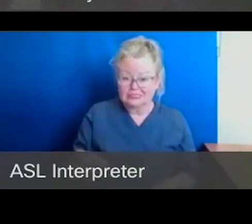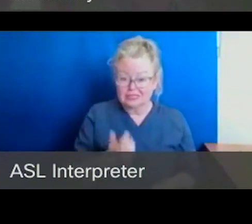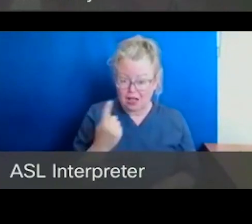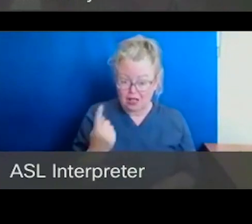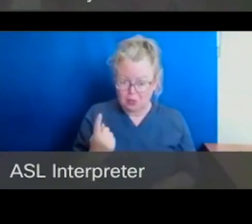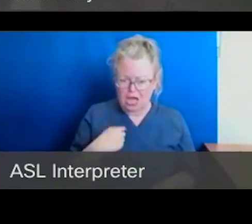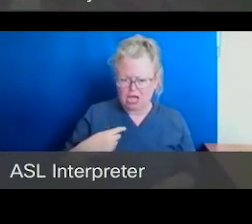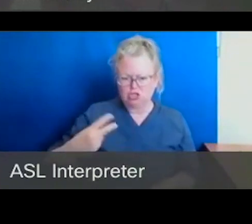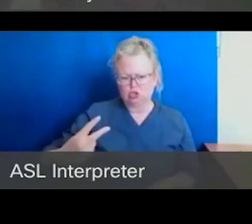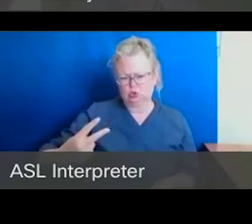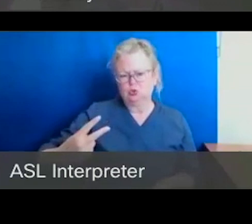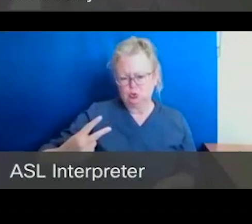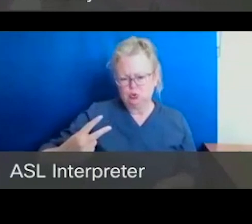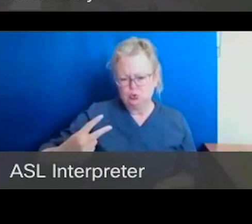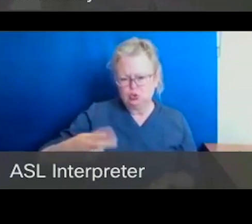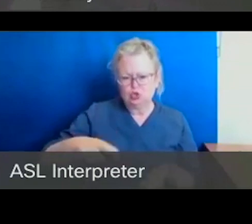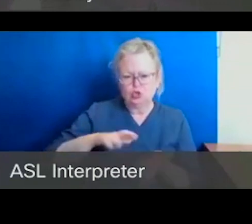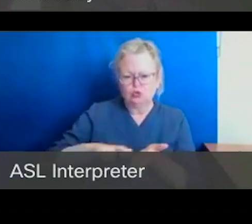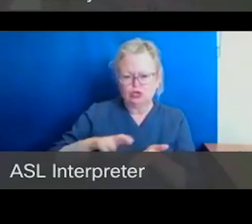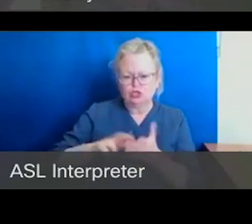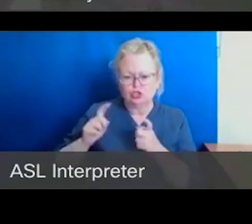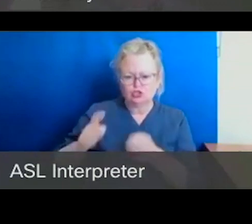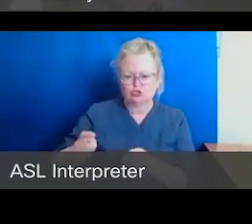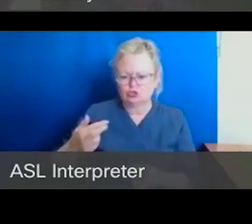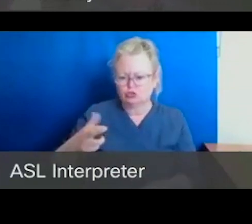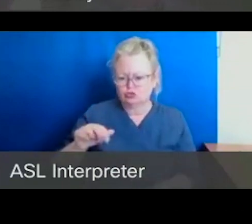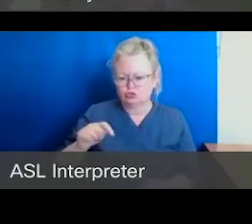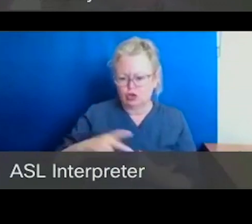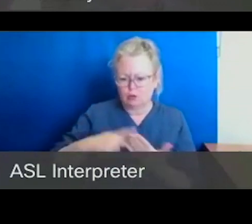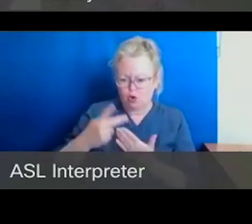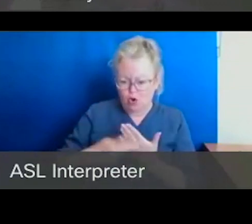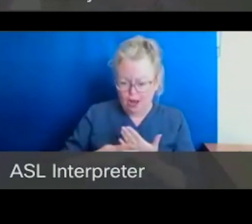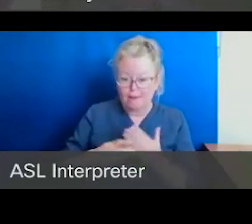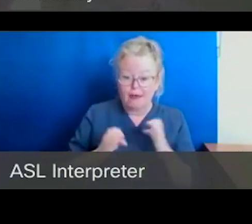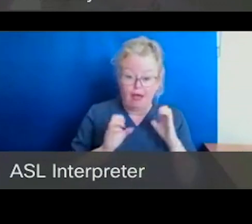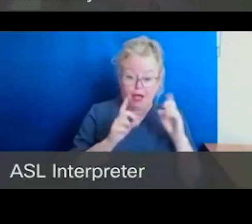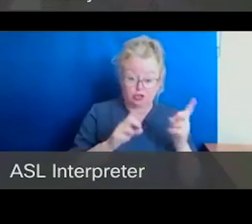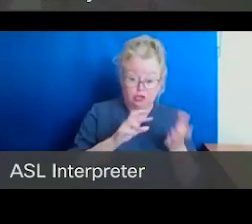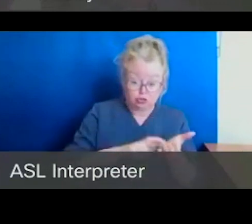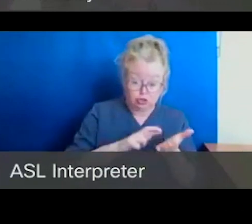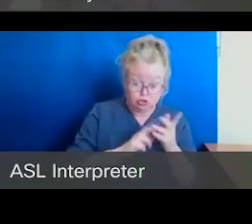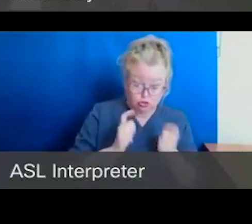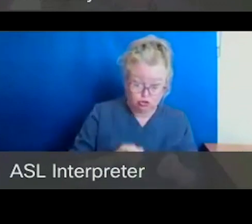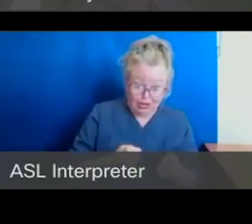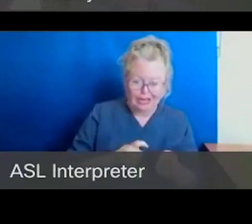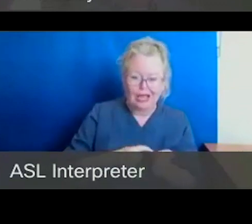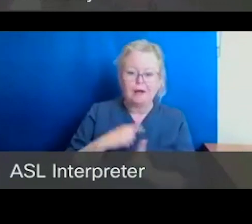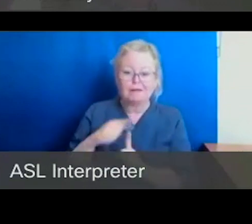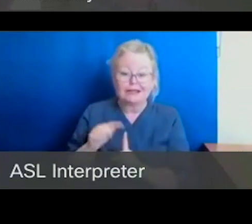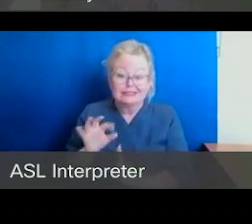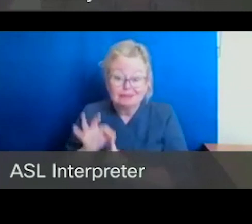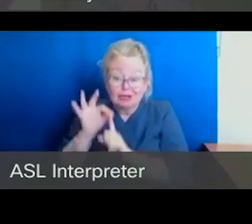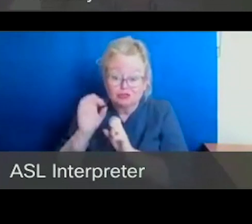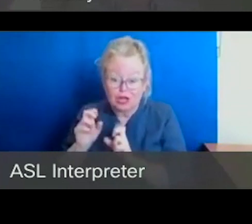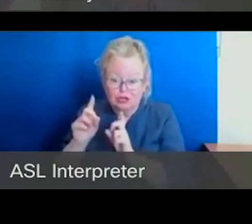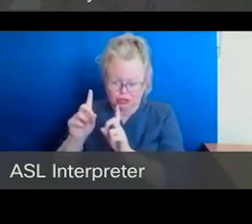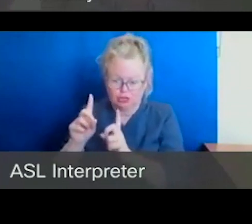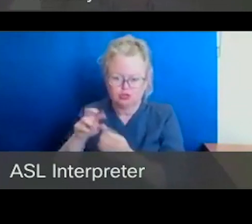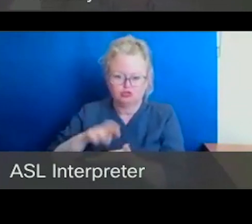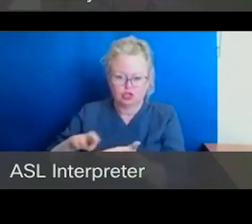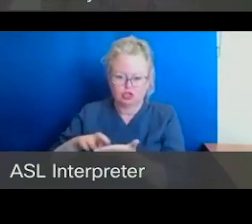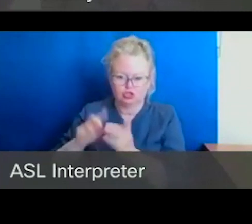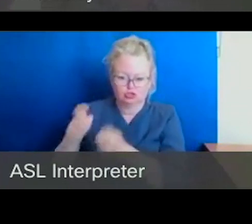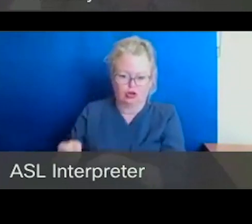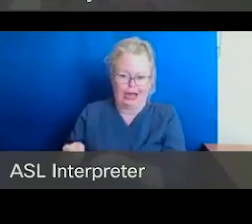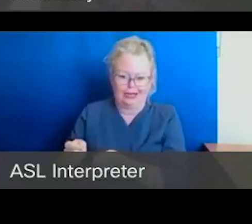2 primary research grant programs: education research grants and special education research grants, and these have